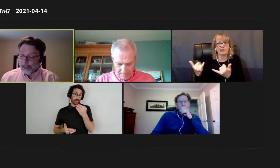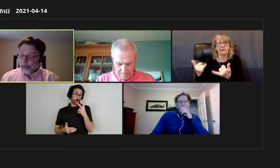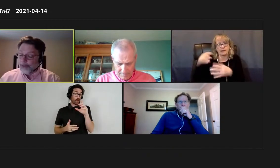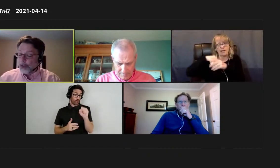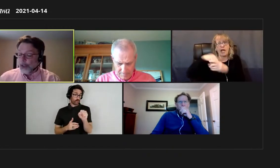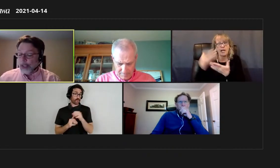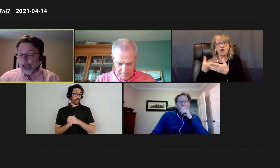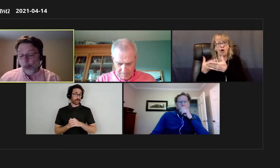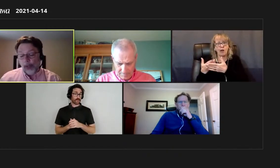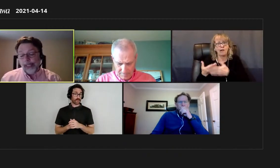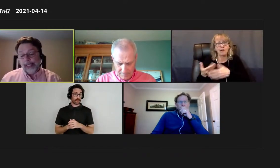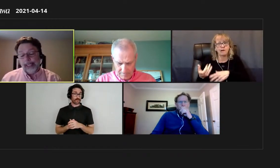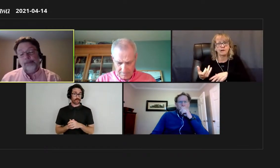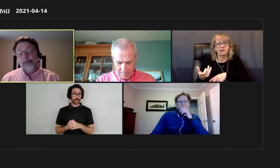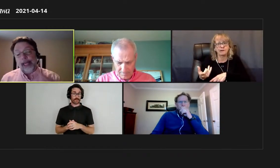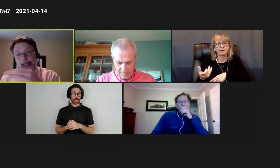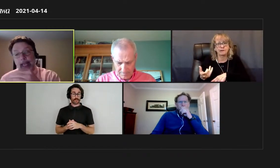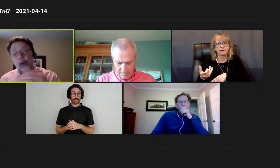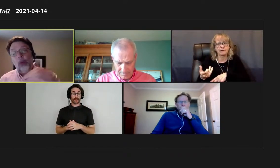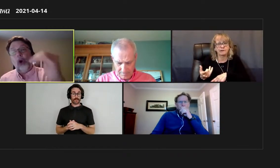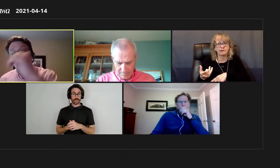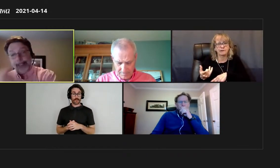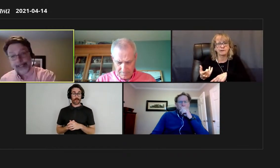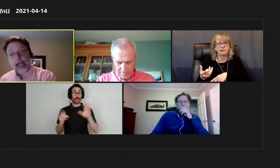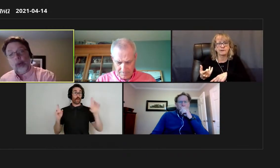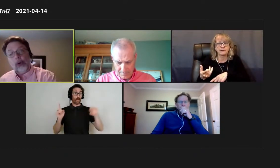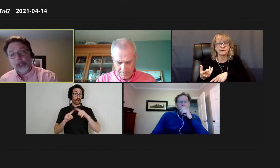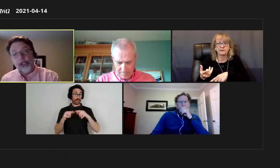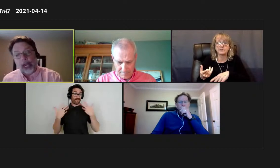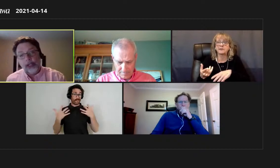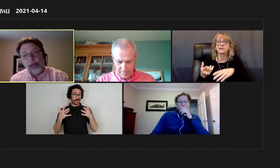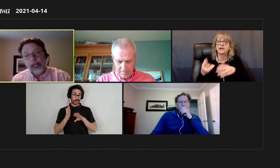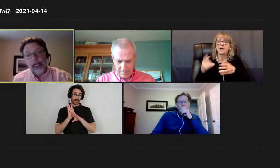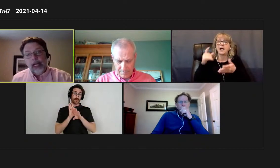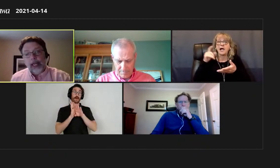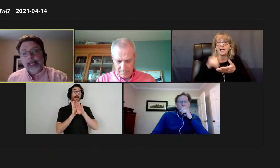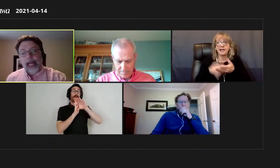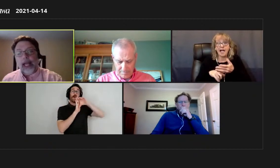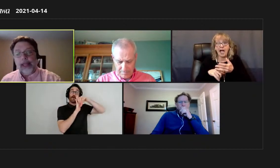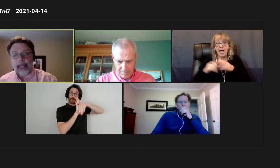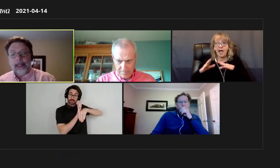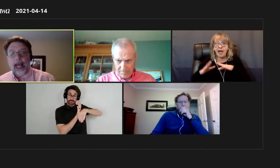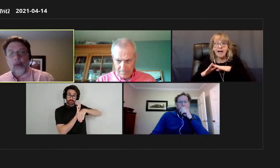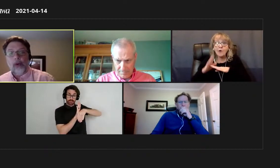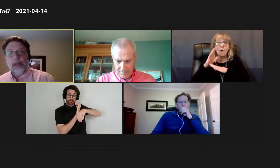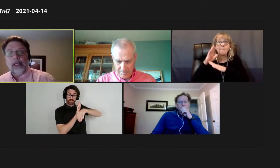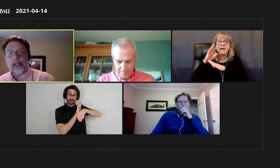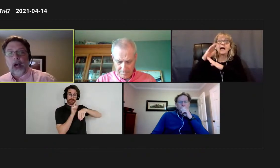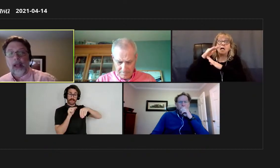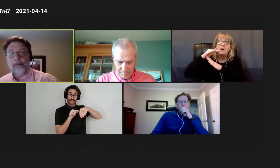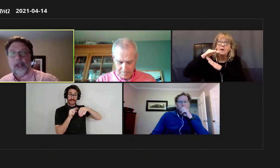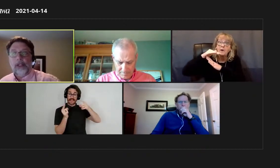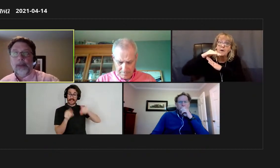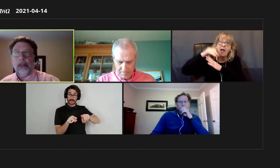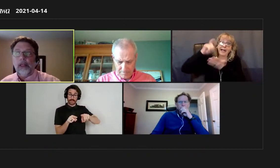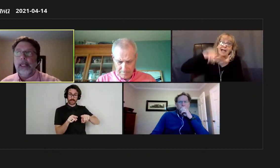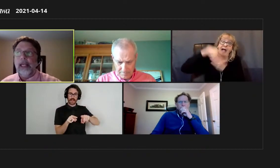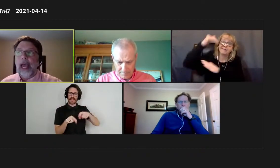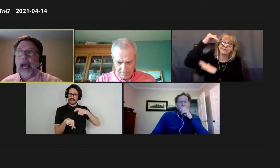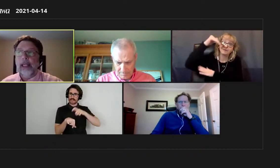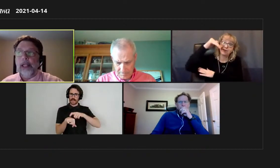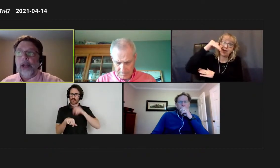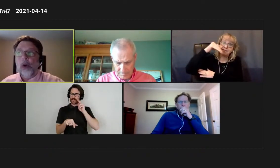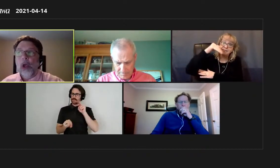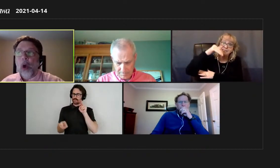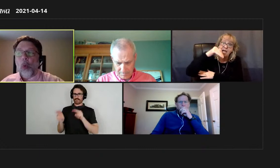at some future date, when this has bent and we're on the downward trajectory, then I think that will be a time to be looking